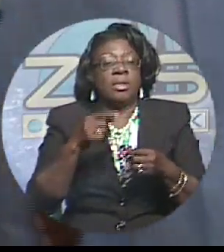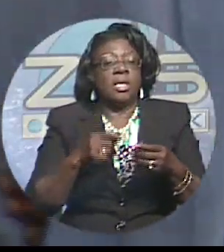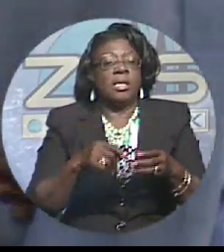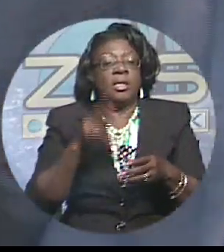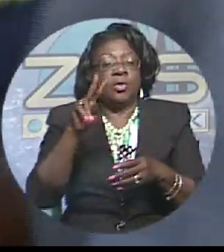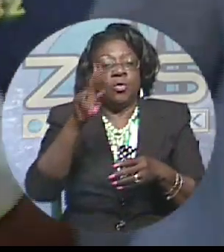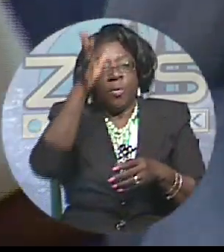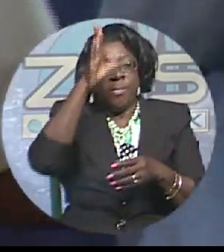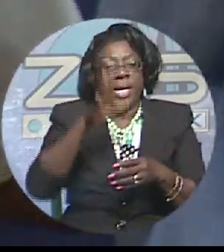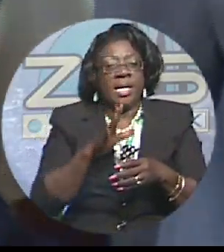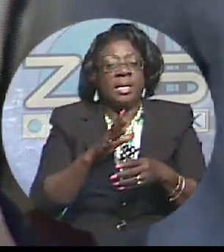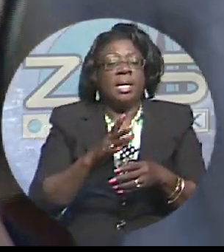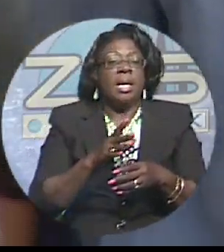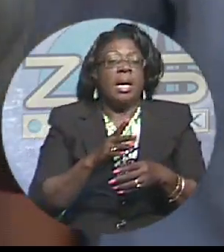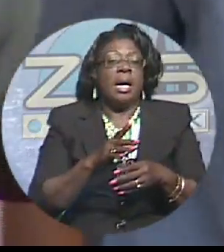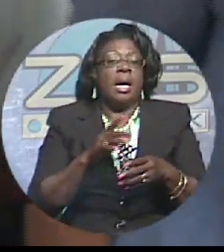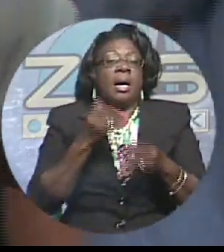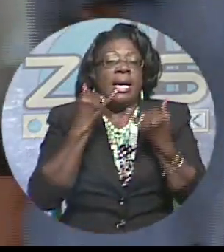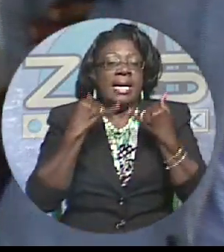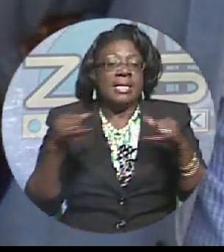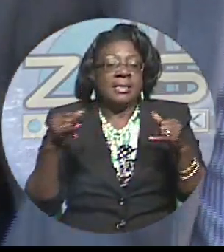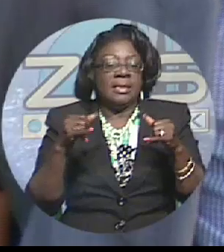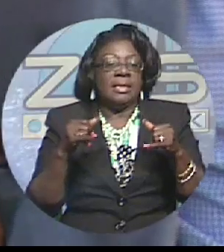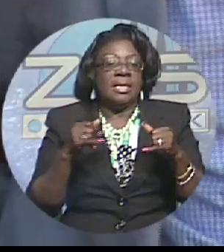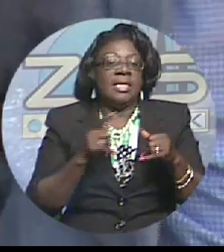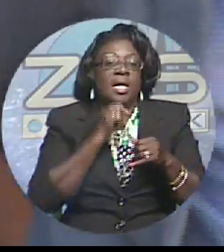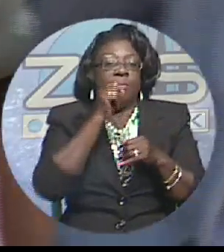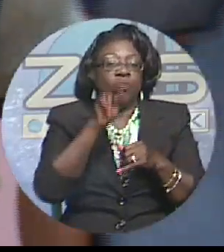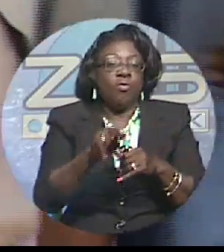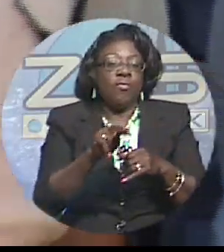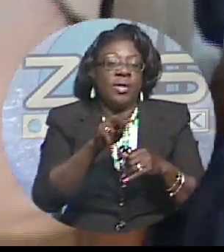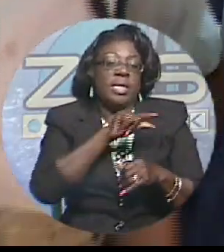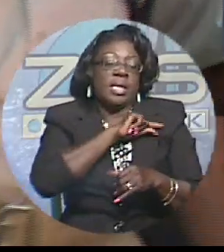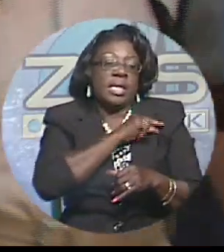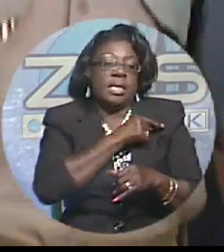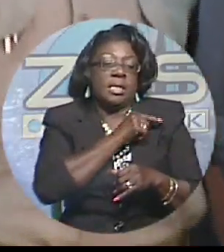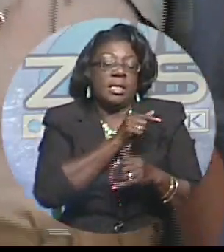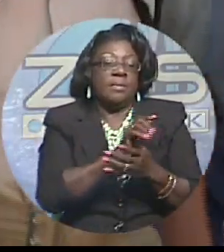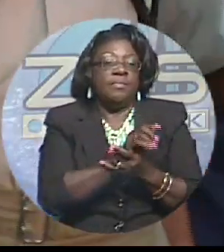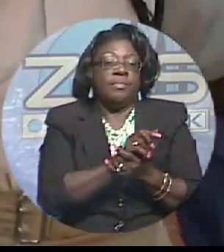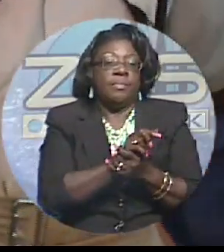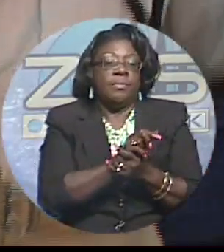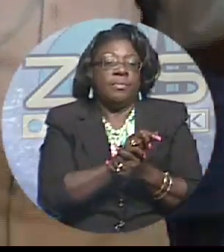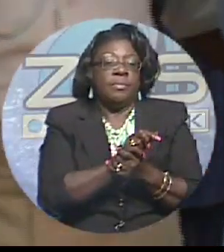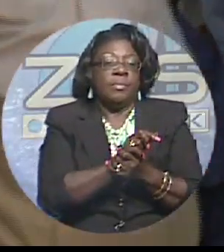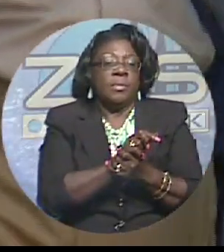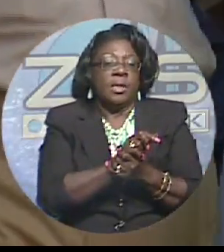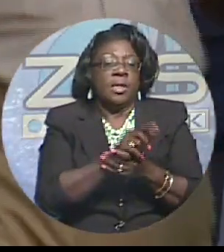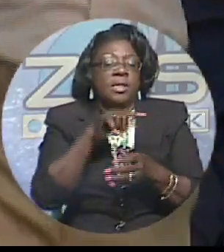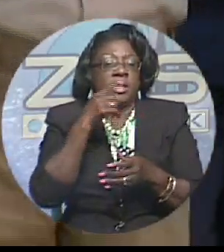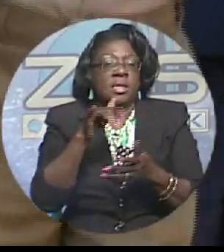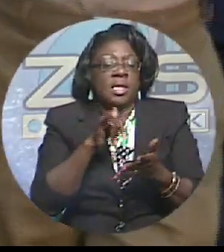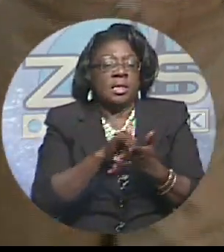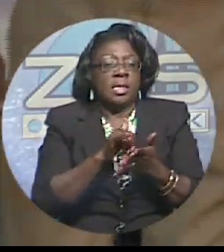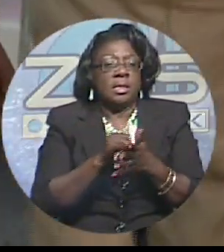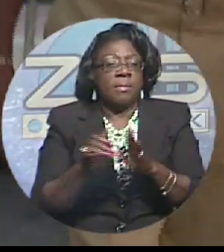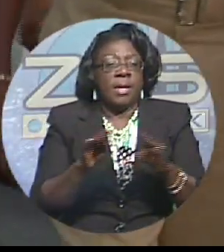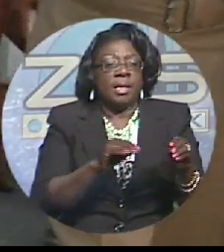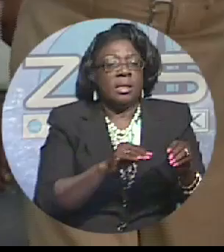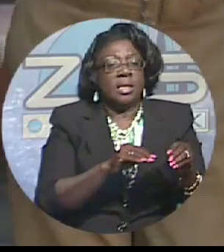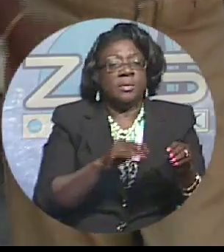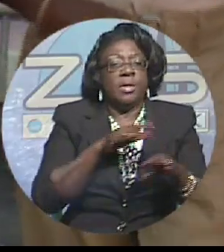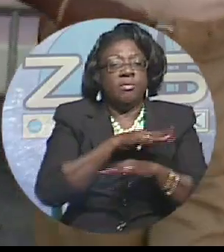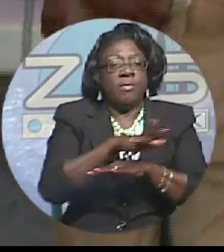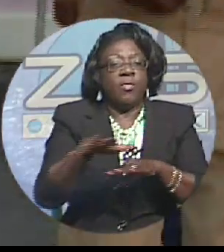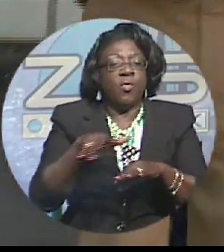cloaked in innocence until or unless proven guilty, and public perception ought not to be a concern concern. She said that the matter would be reviewed